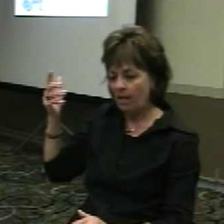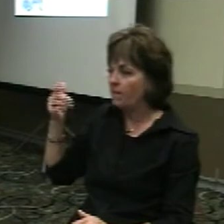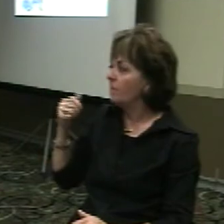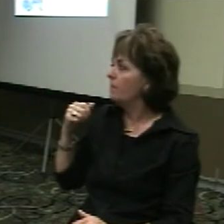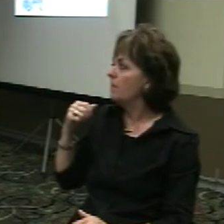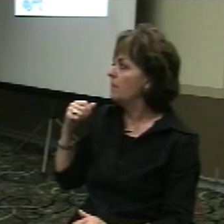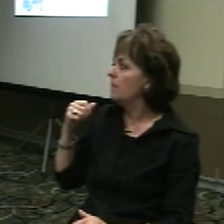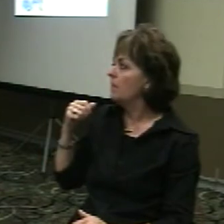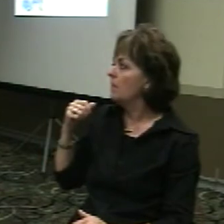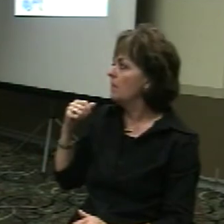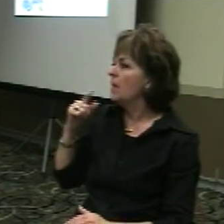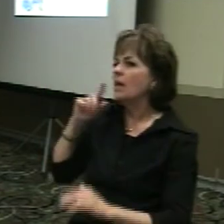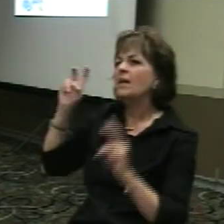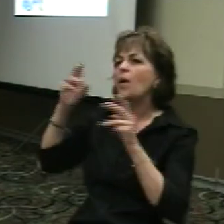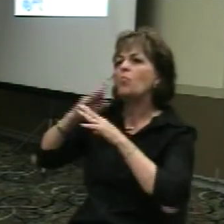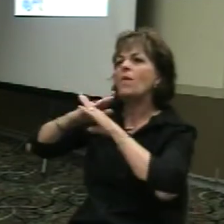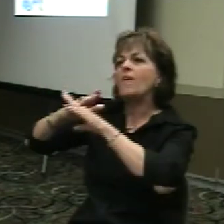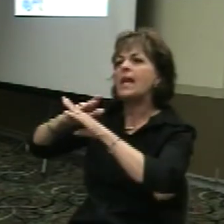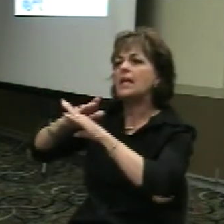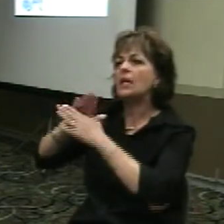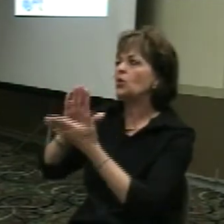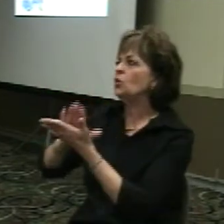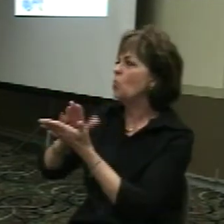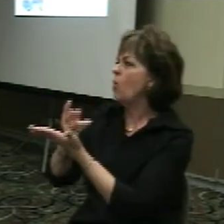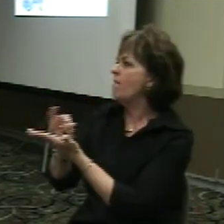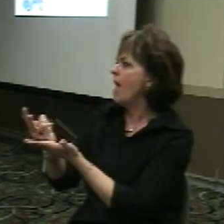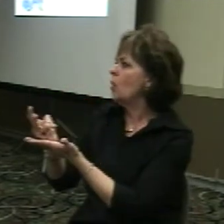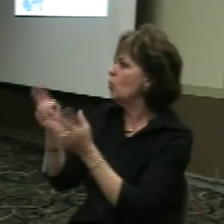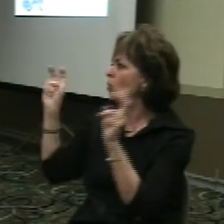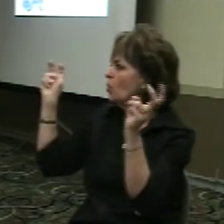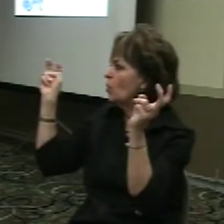but Preventing School Failure.